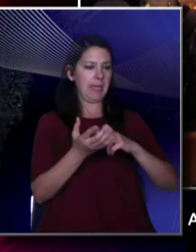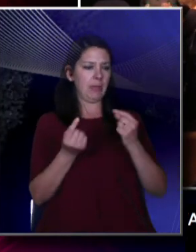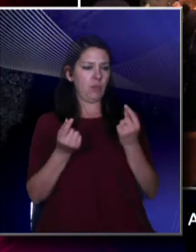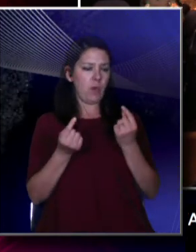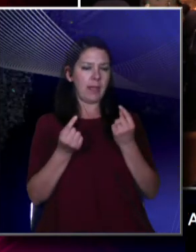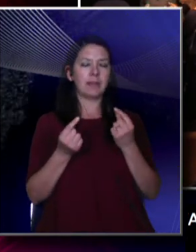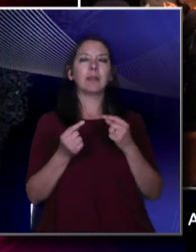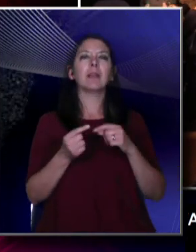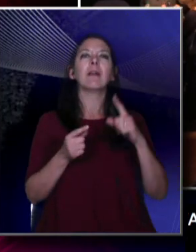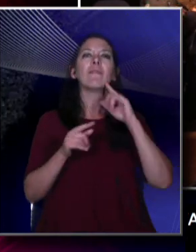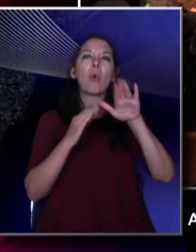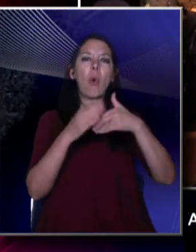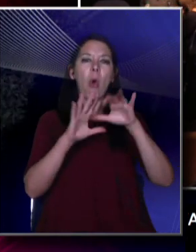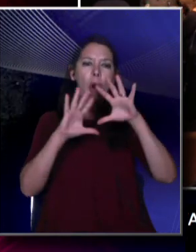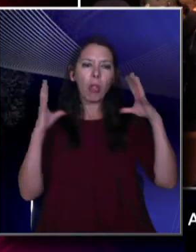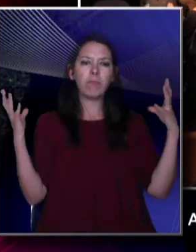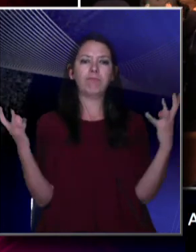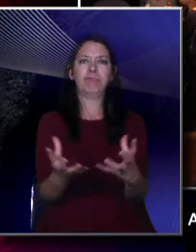is.